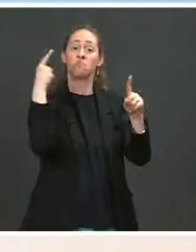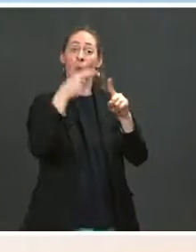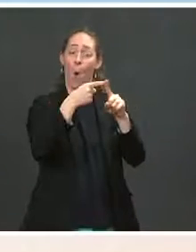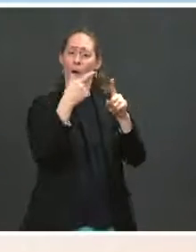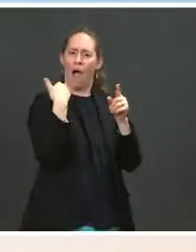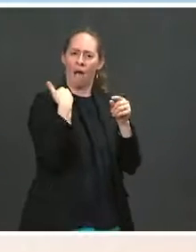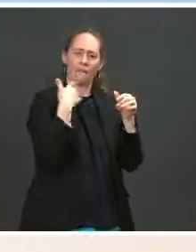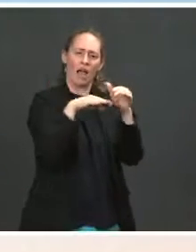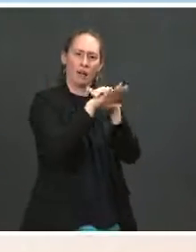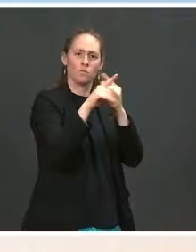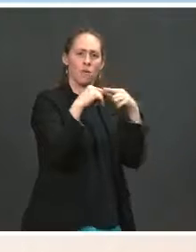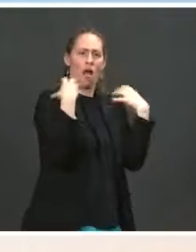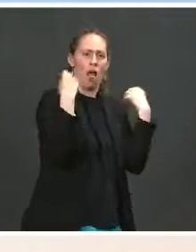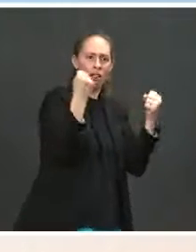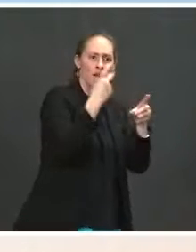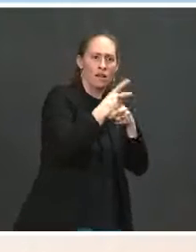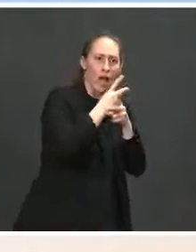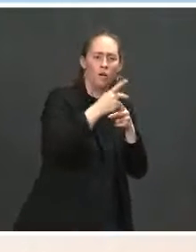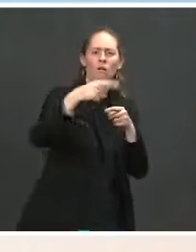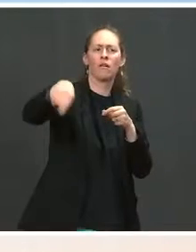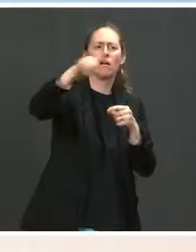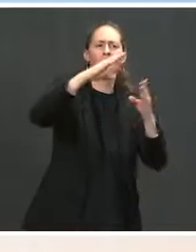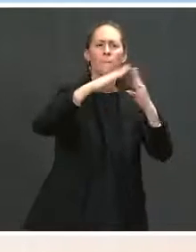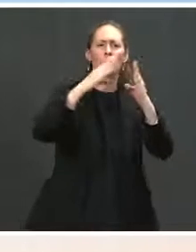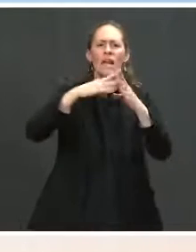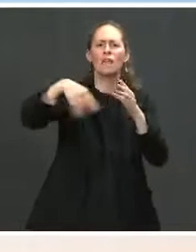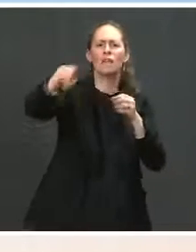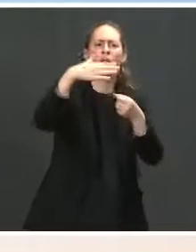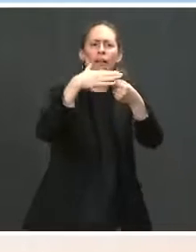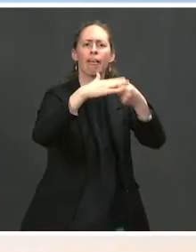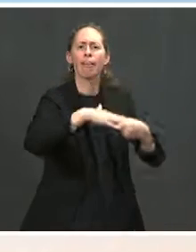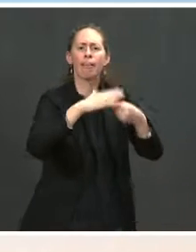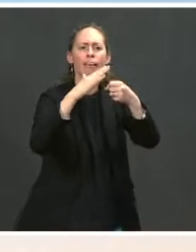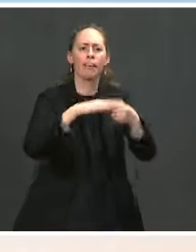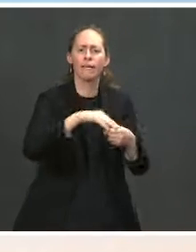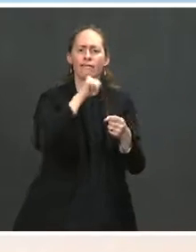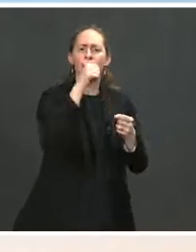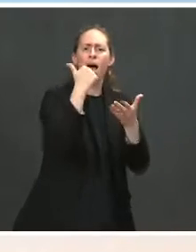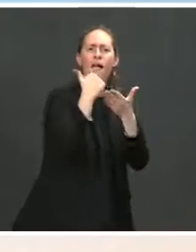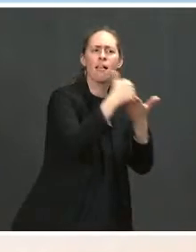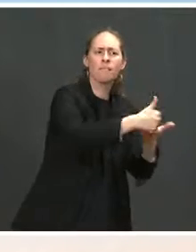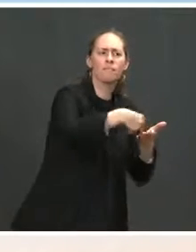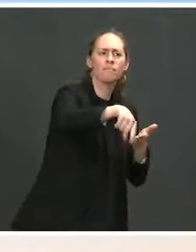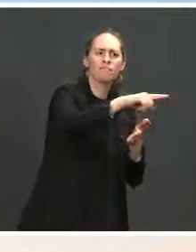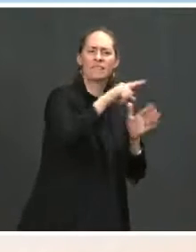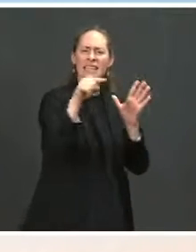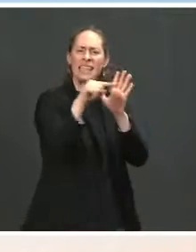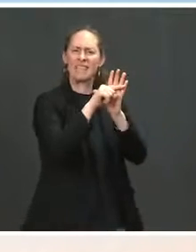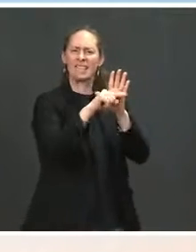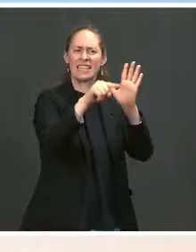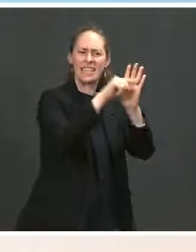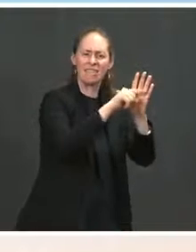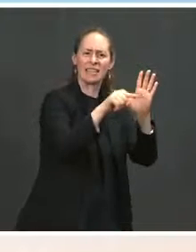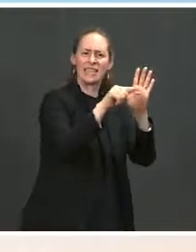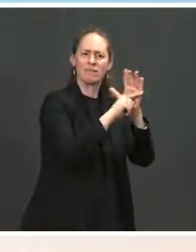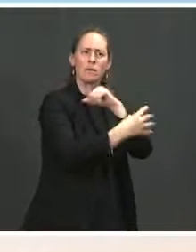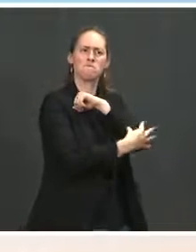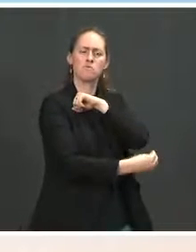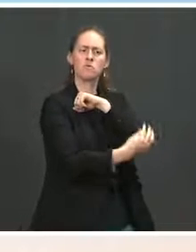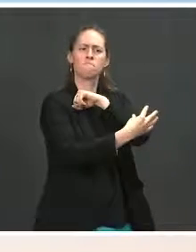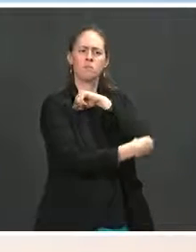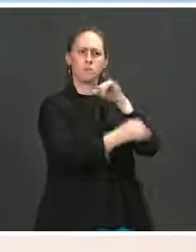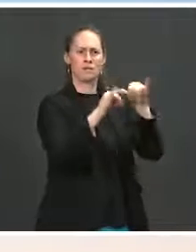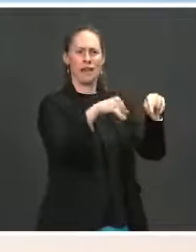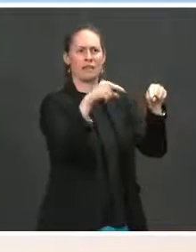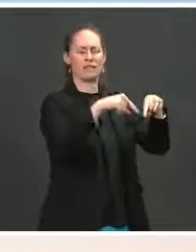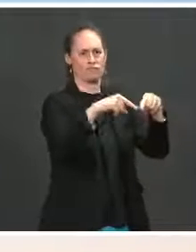in communities that have been marginalized, underserved, adversely affected by persistent poverty is always going to be something the president